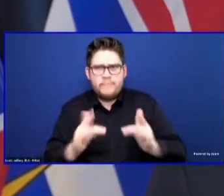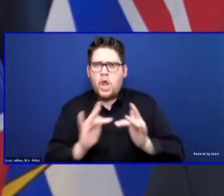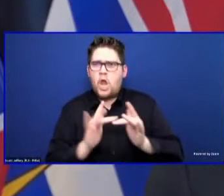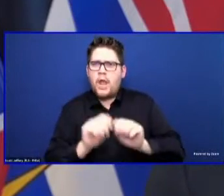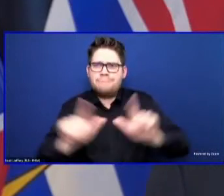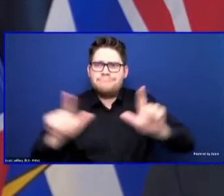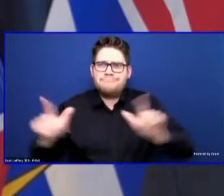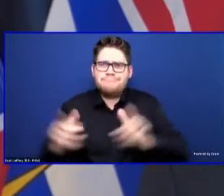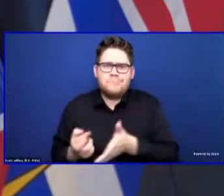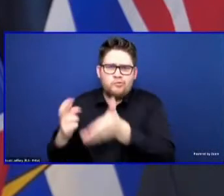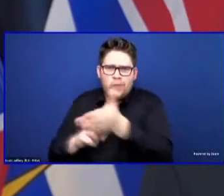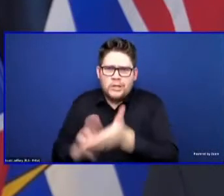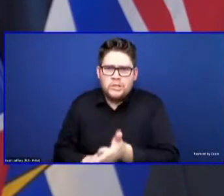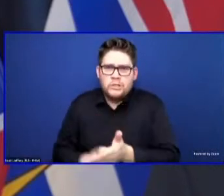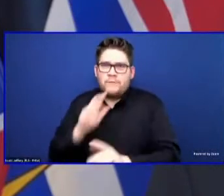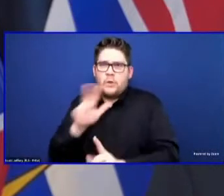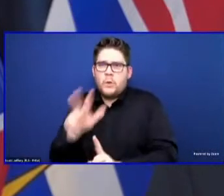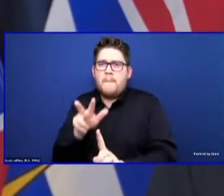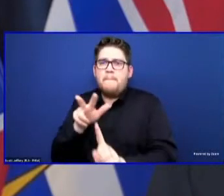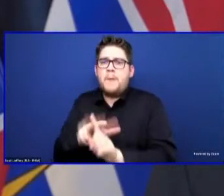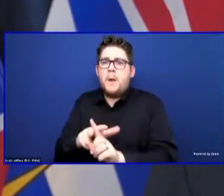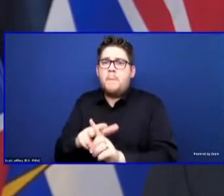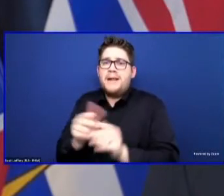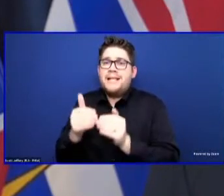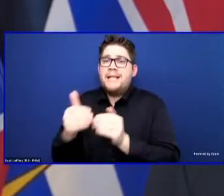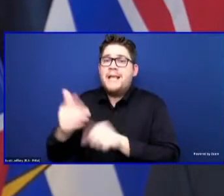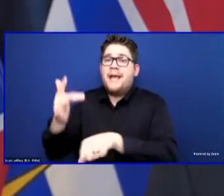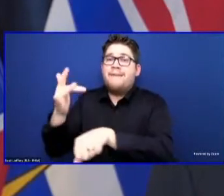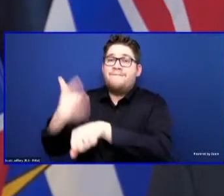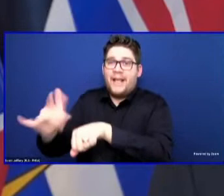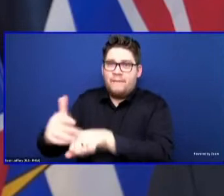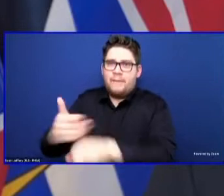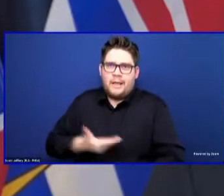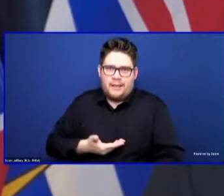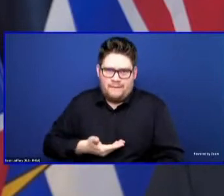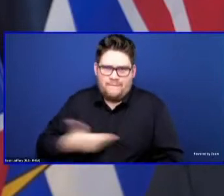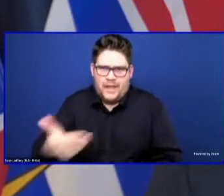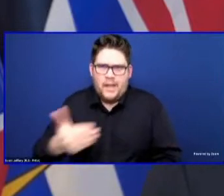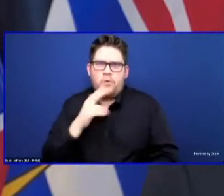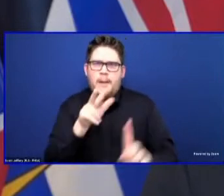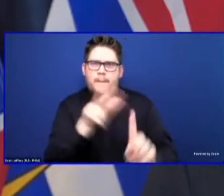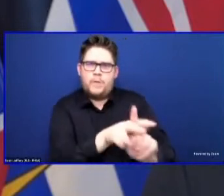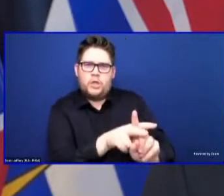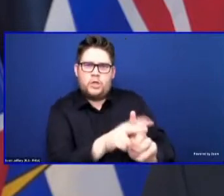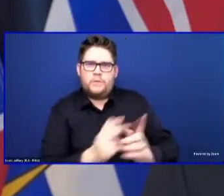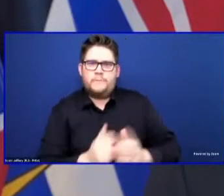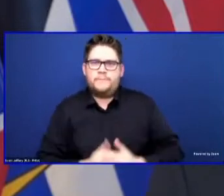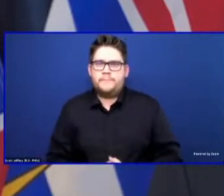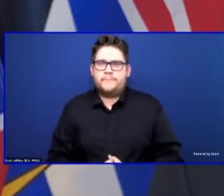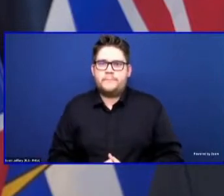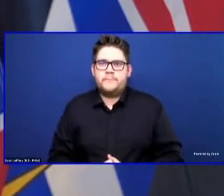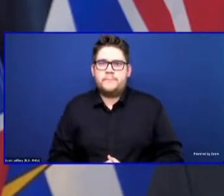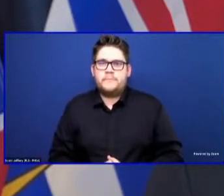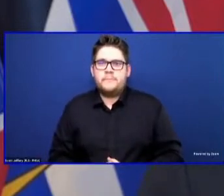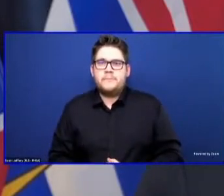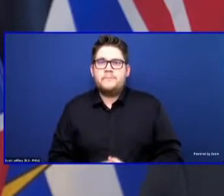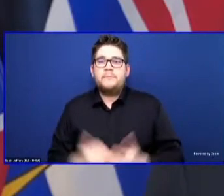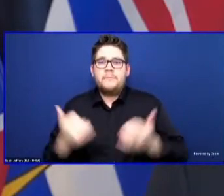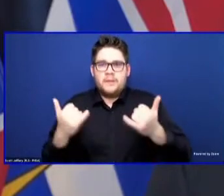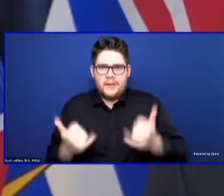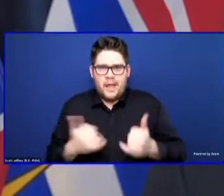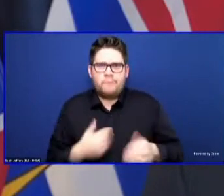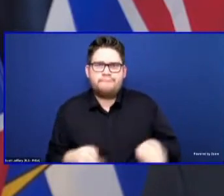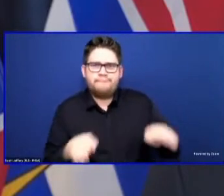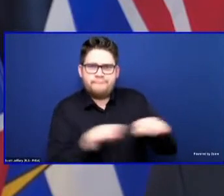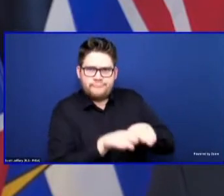moment when an invitation is sent to you. In closing, I just wanted to say that was 26.7%. Now over